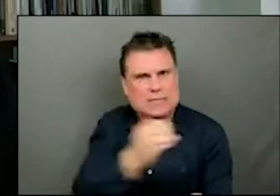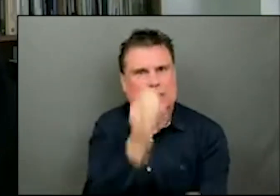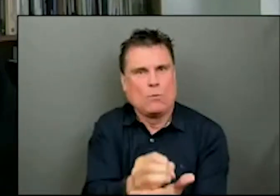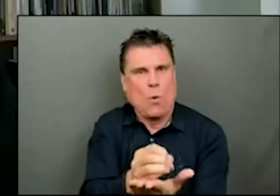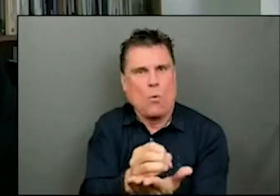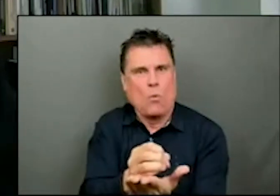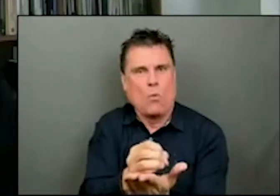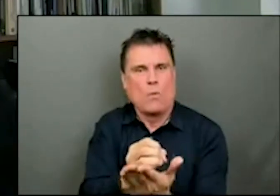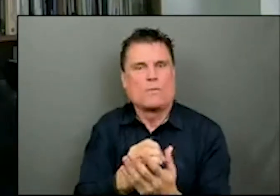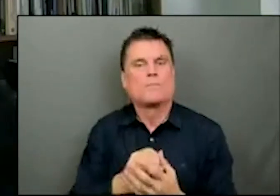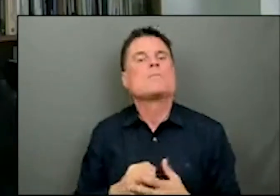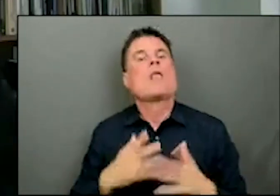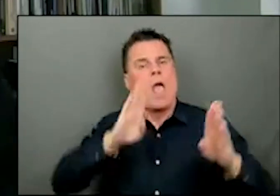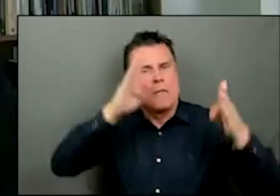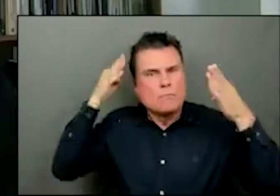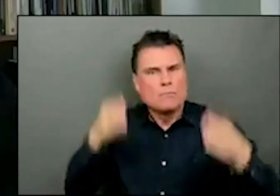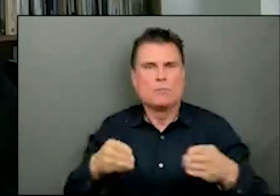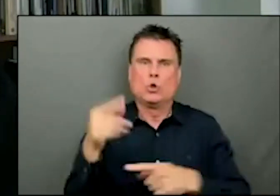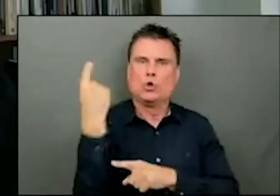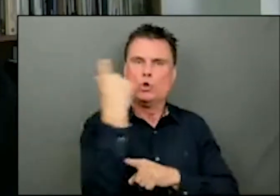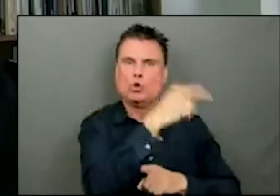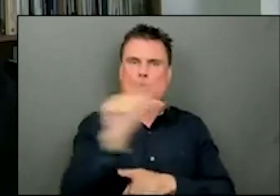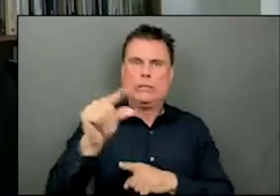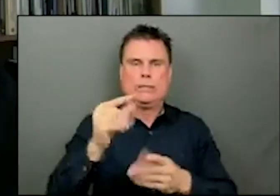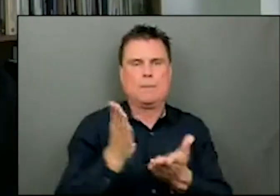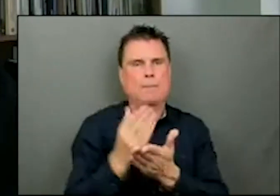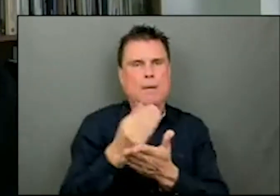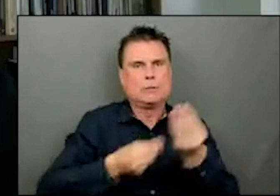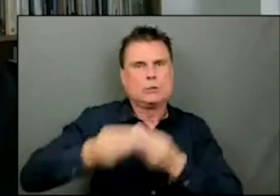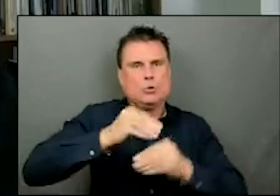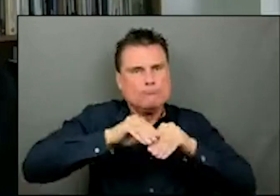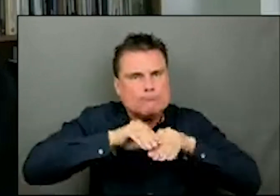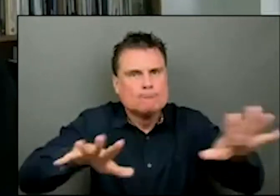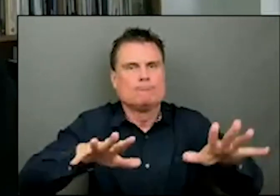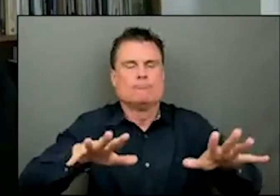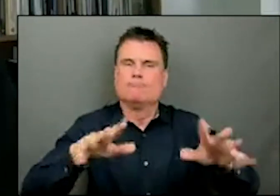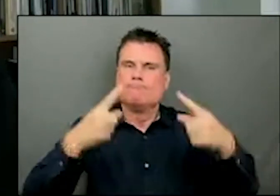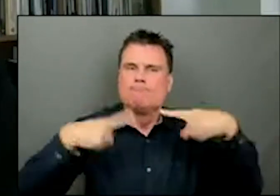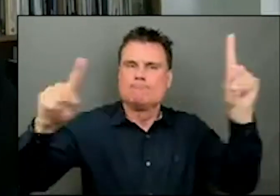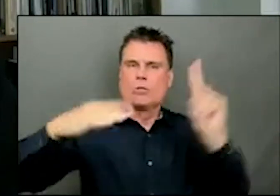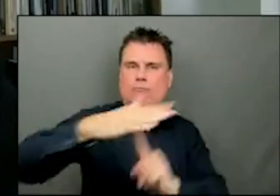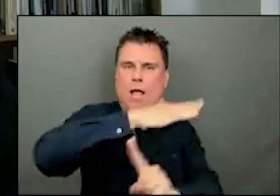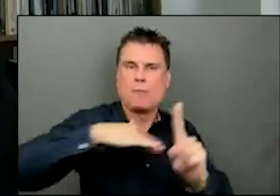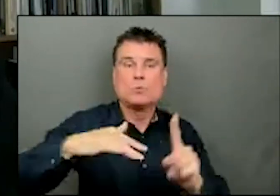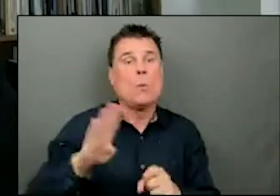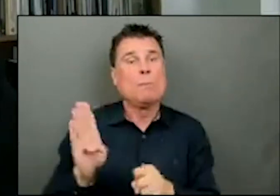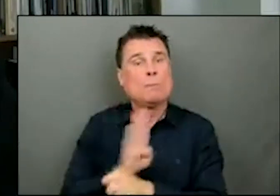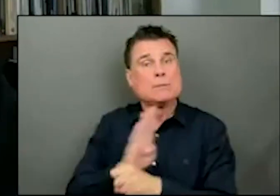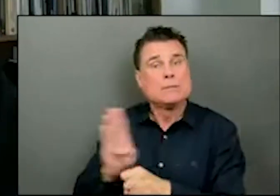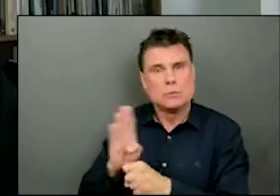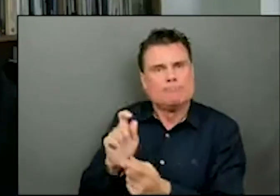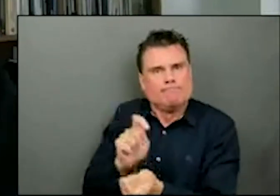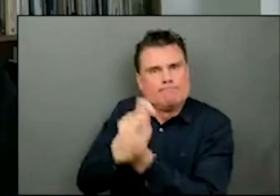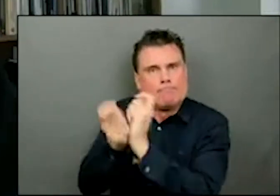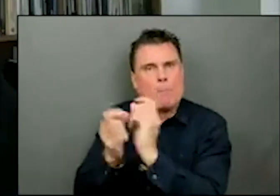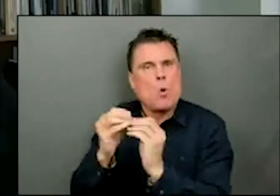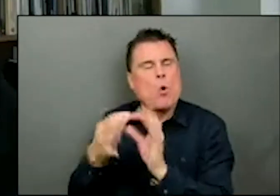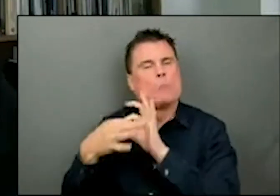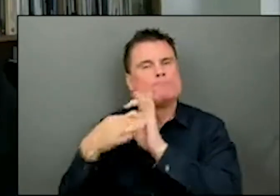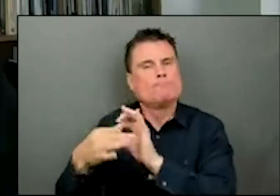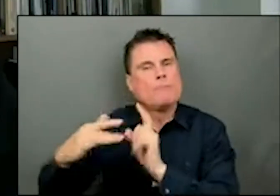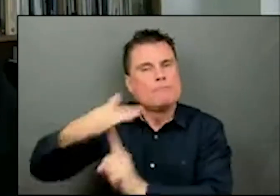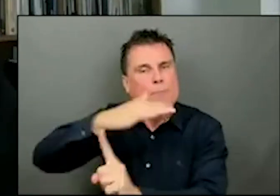green economy. Every industry needs to become green and digital. A lack of, in